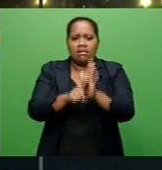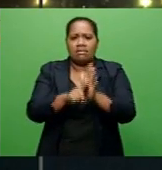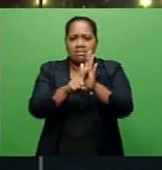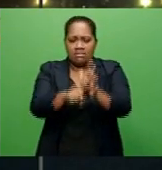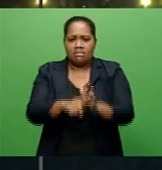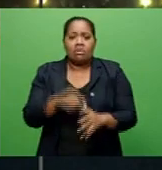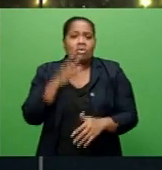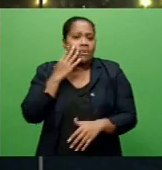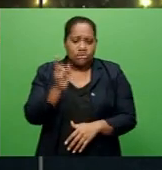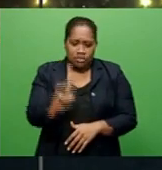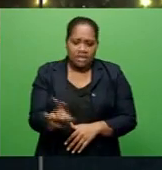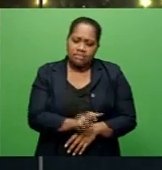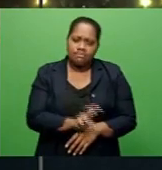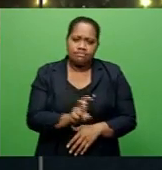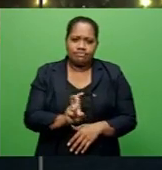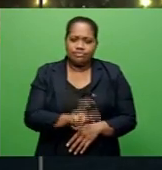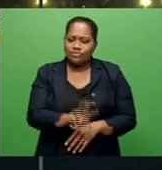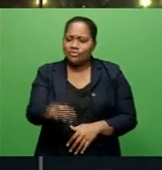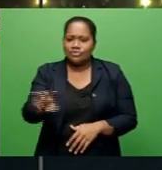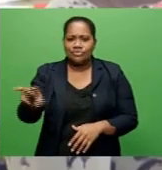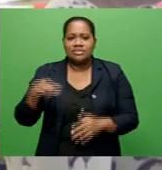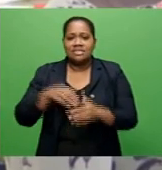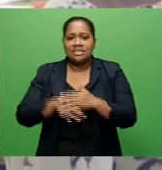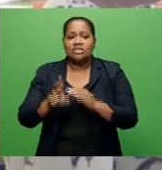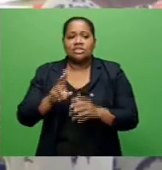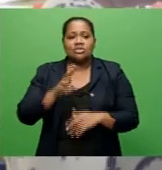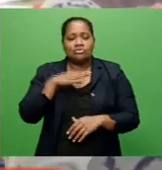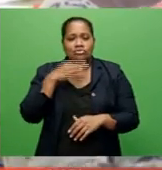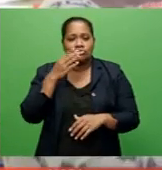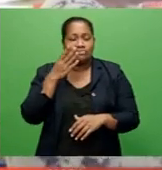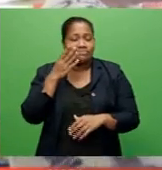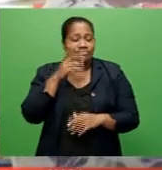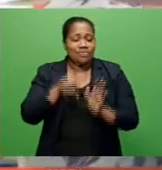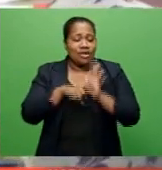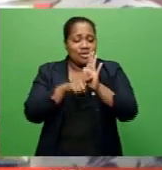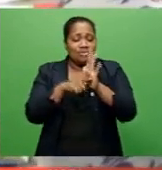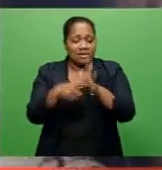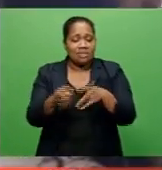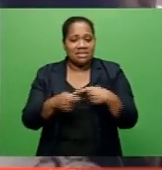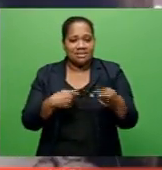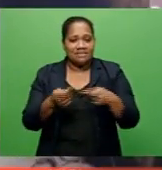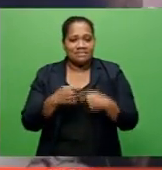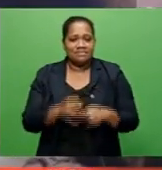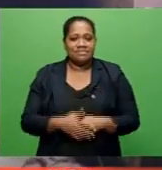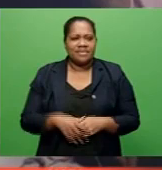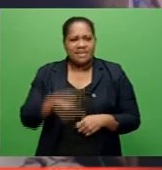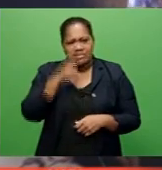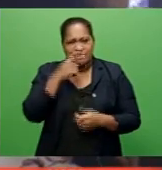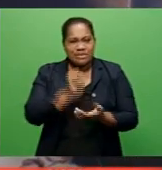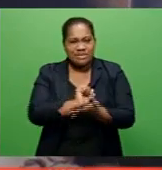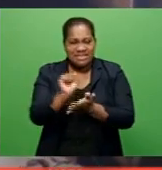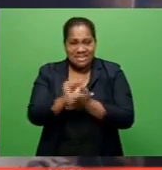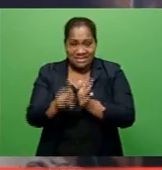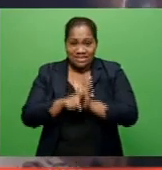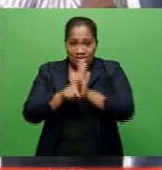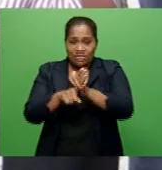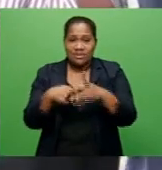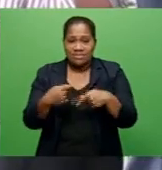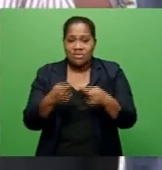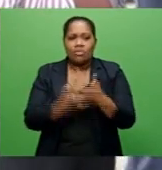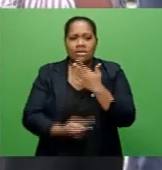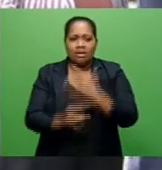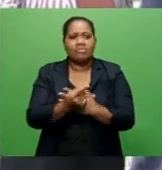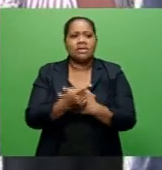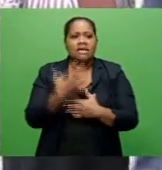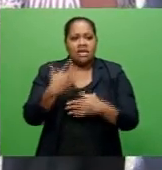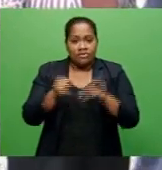today. Details with Felipe Naikaso. Vendors at the Lautoka market had the opportunity to raise issues directly